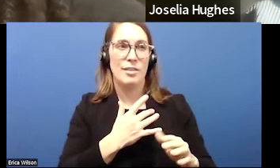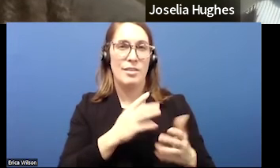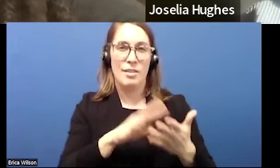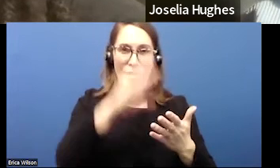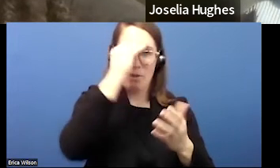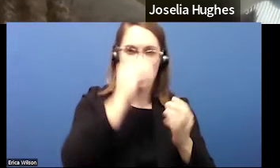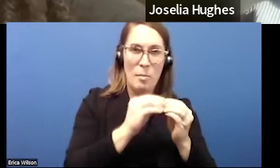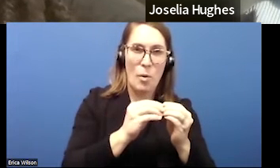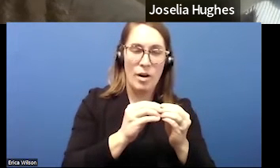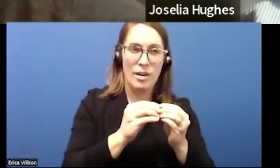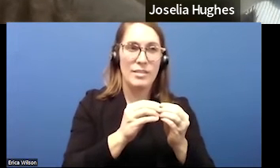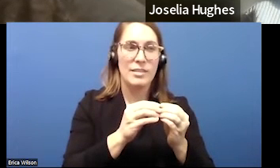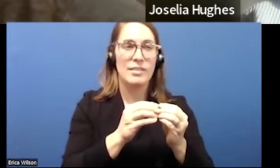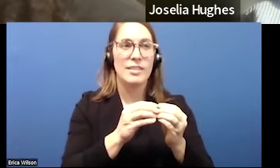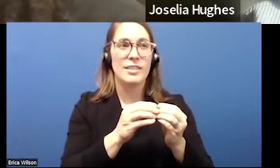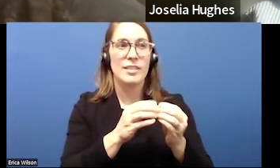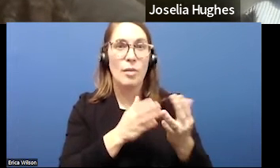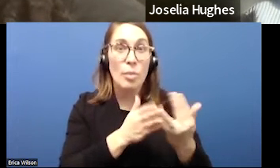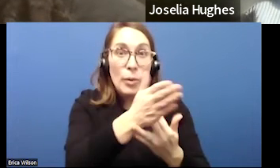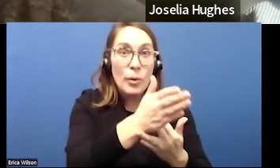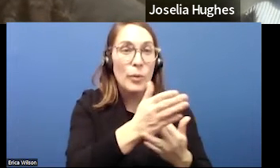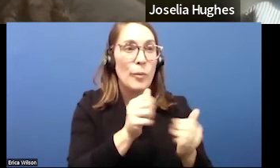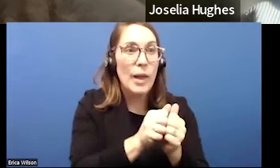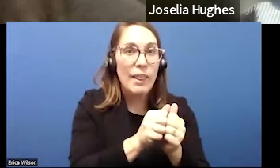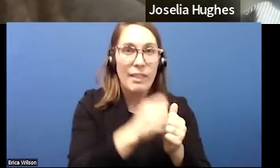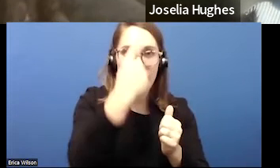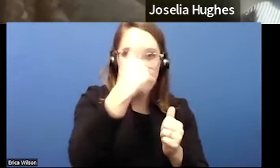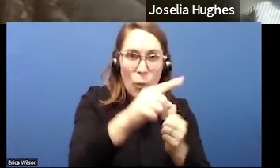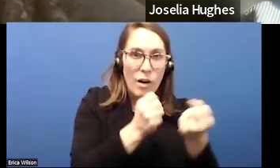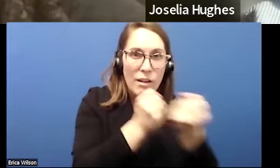and for communities.